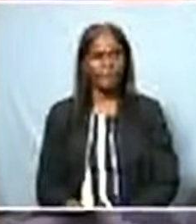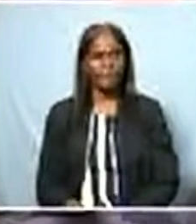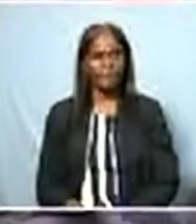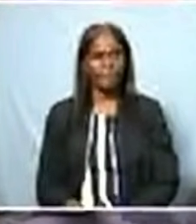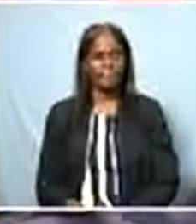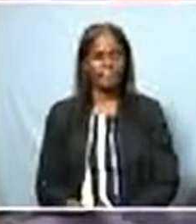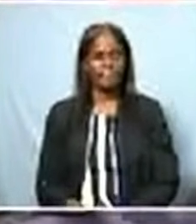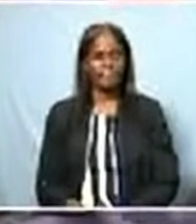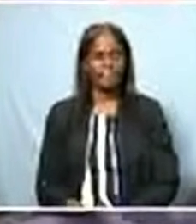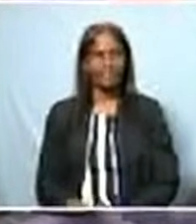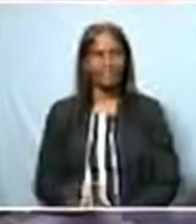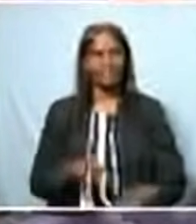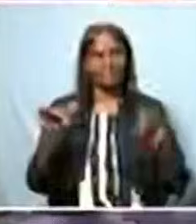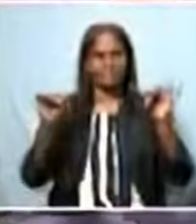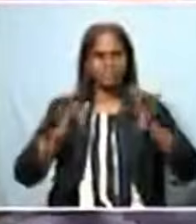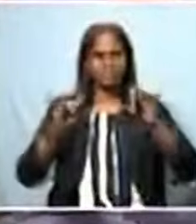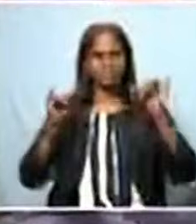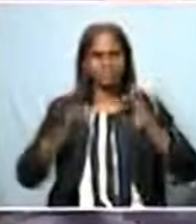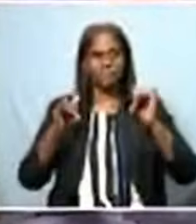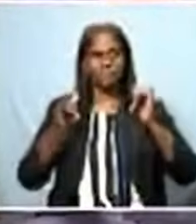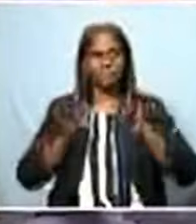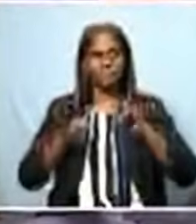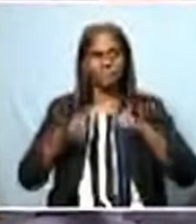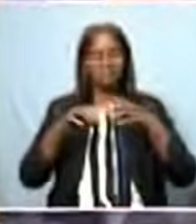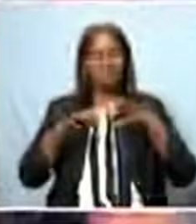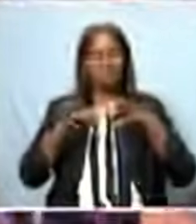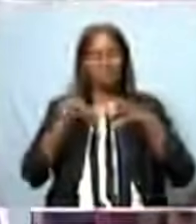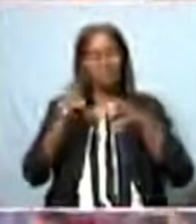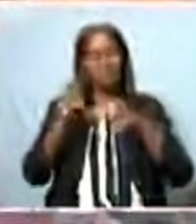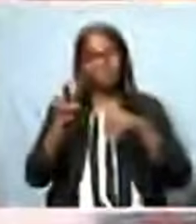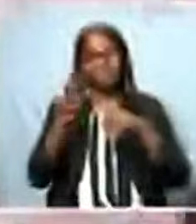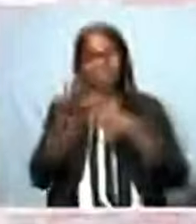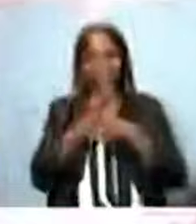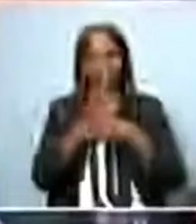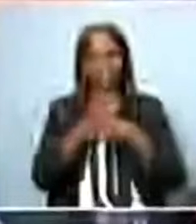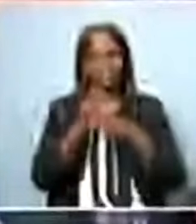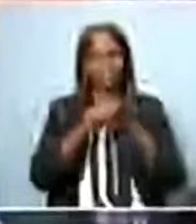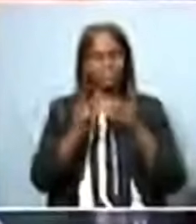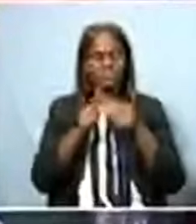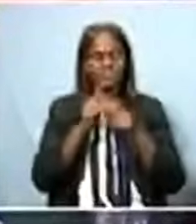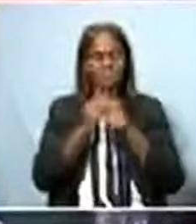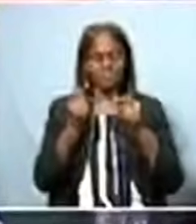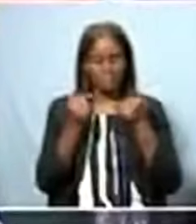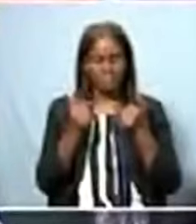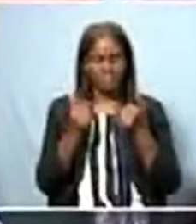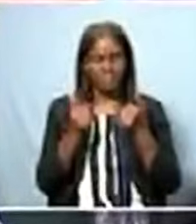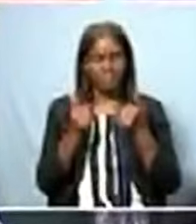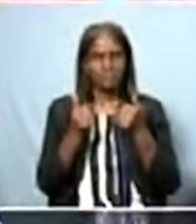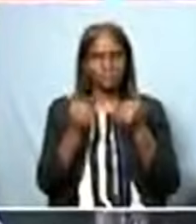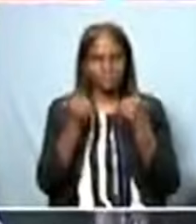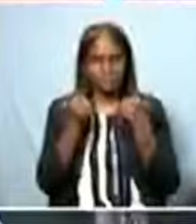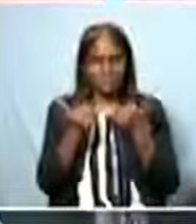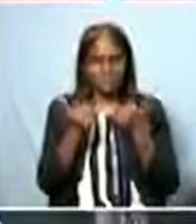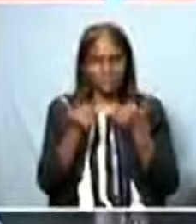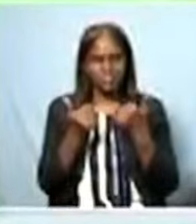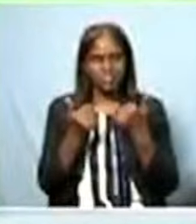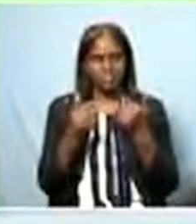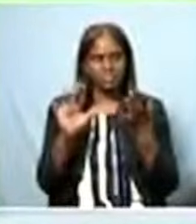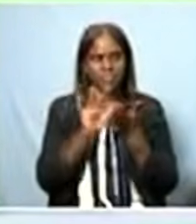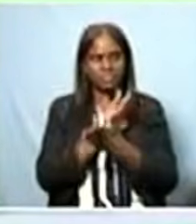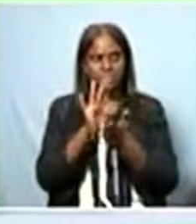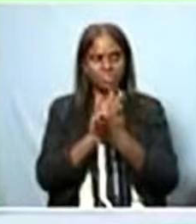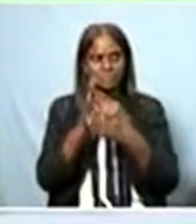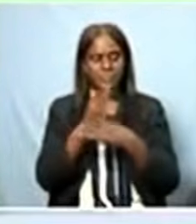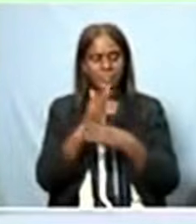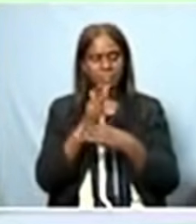Thank you for still being with us on Parliament Television. Business of the House has just adjourned, and we just now take a look briefly at the